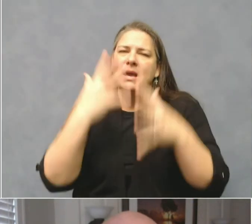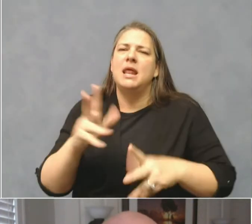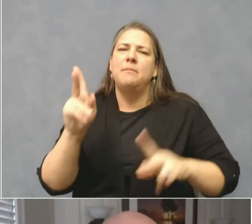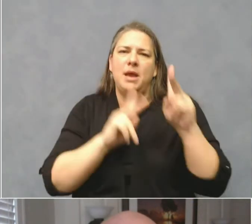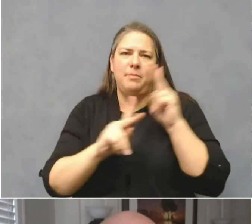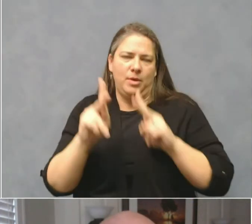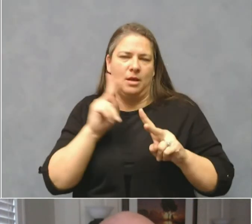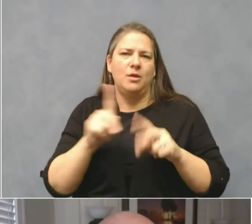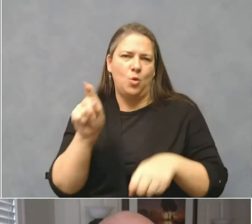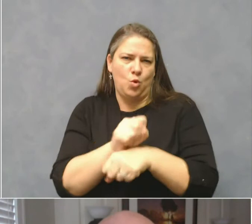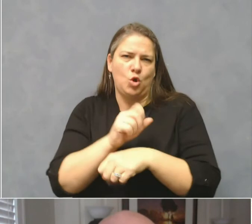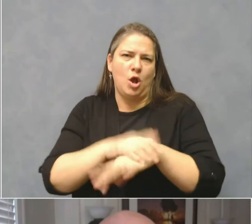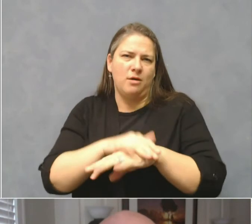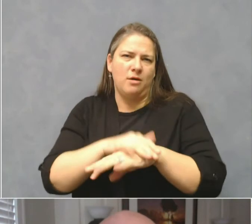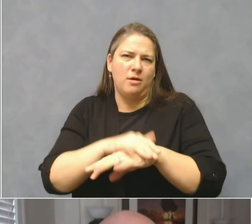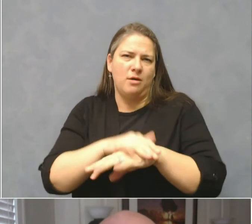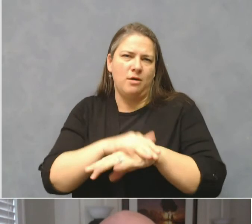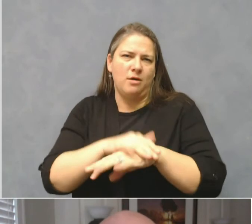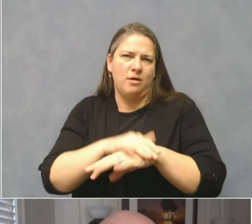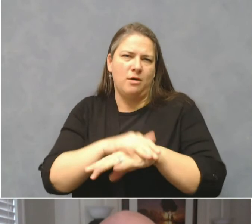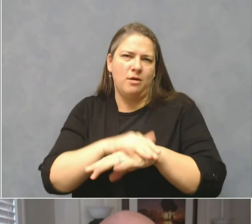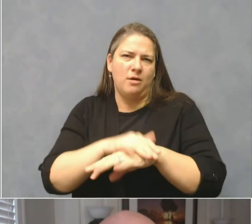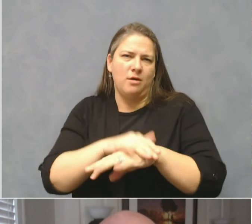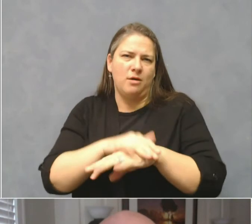federal and state governments and local governments as